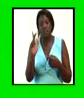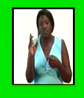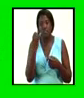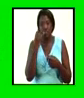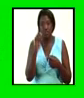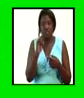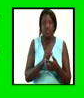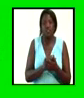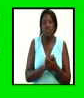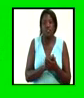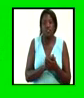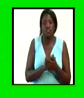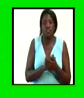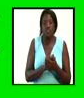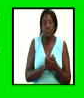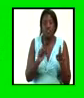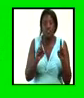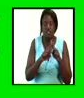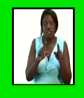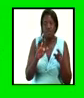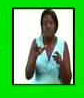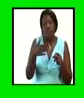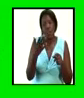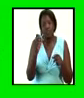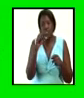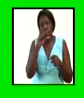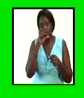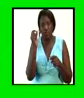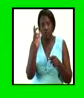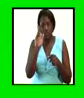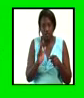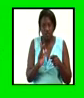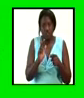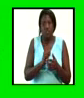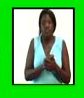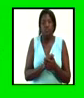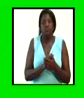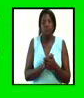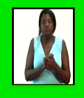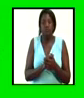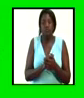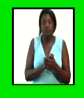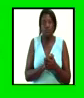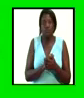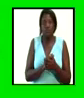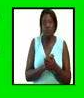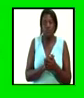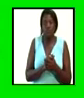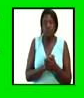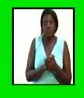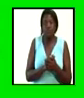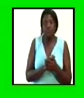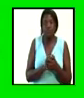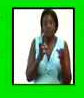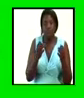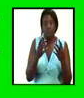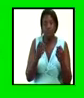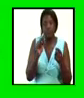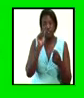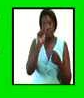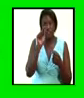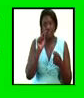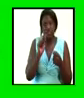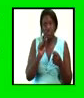colon follows after the name of the speaker. Note, use semicolons and colons sparingly. In most writing, the comma